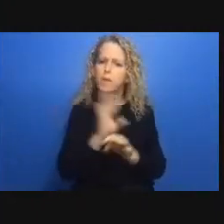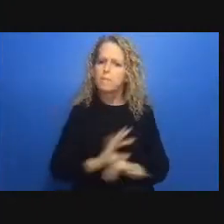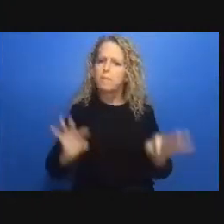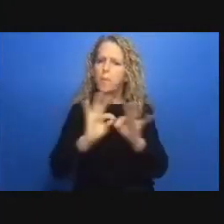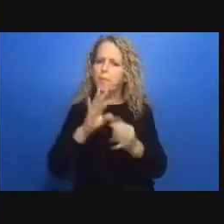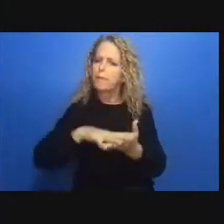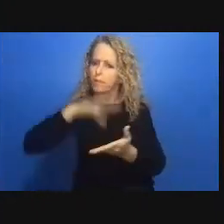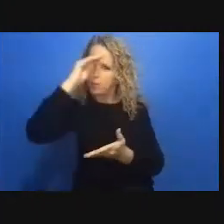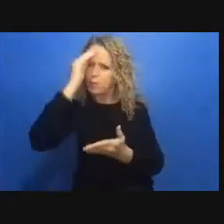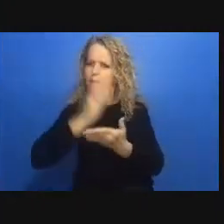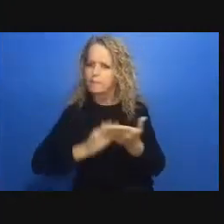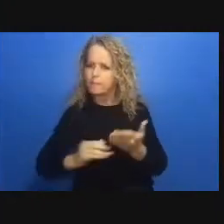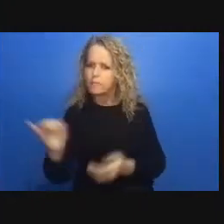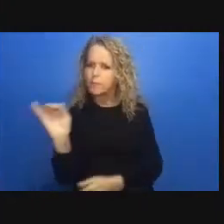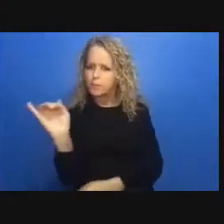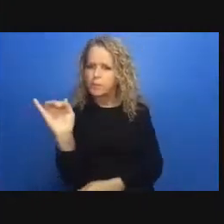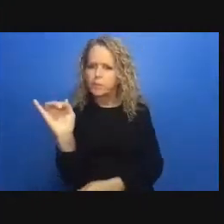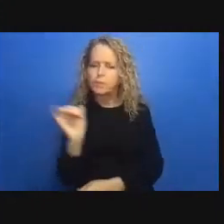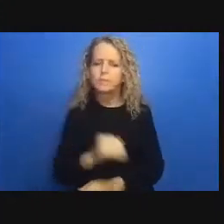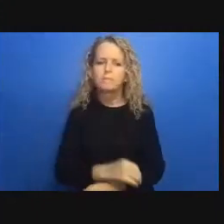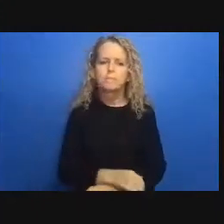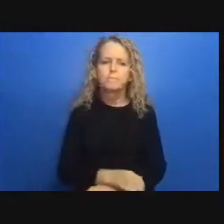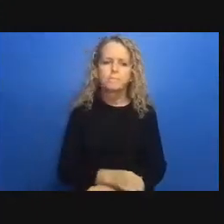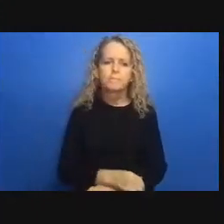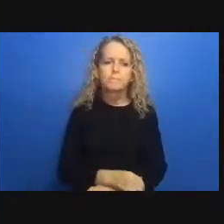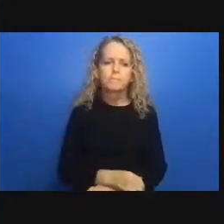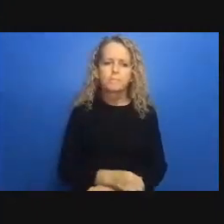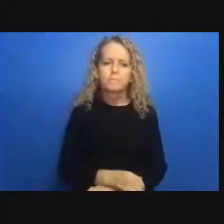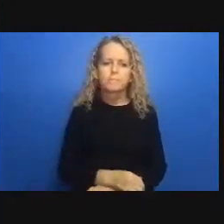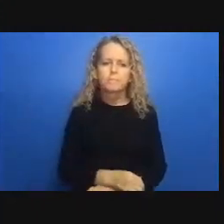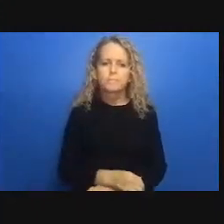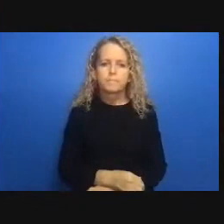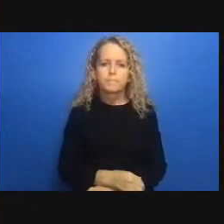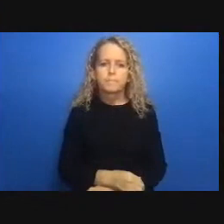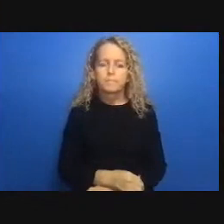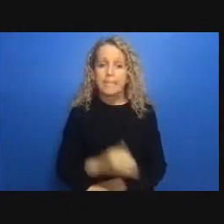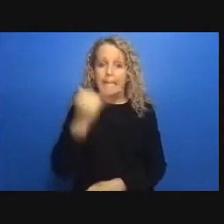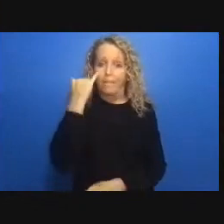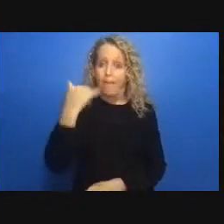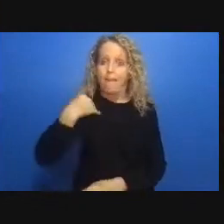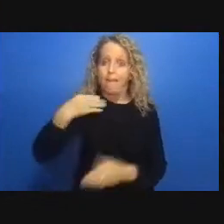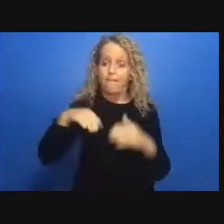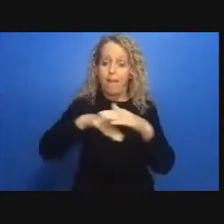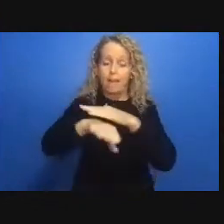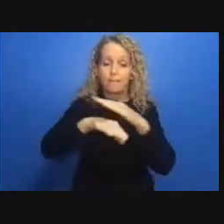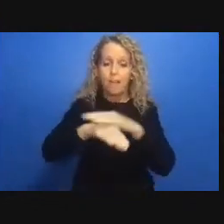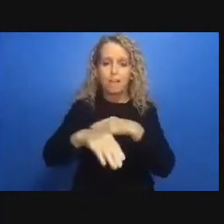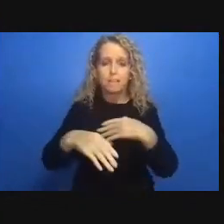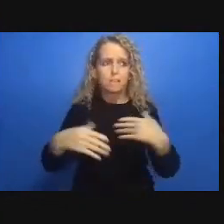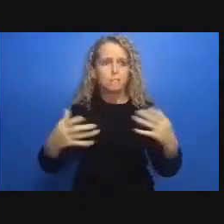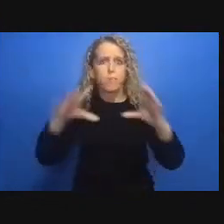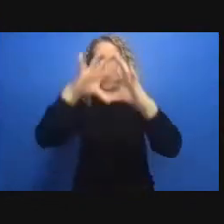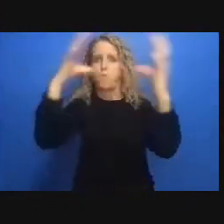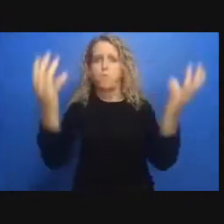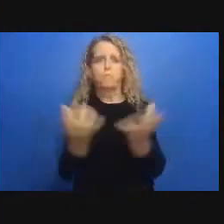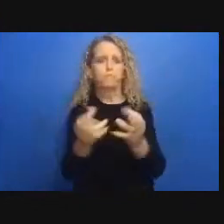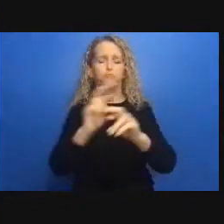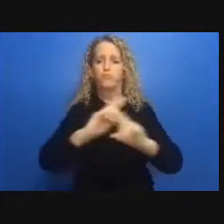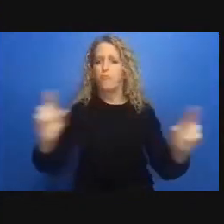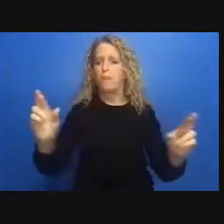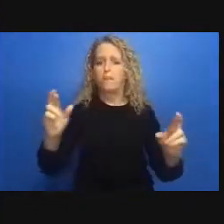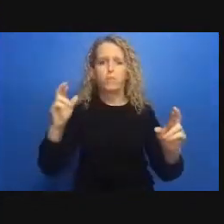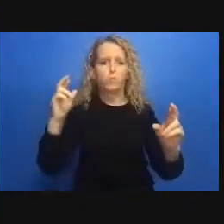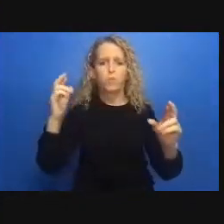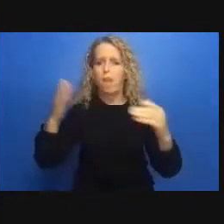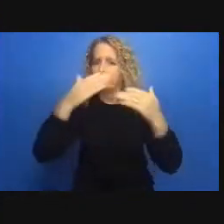there is a world of opportunity that exists at the other end of that that divide, shall we say.